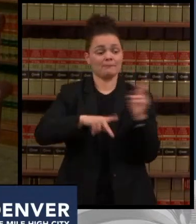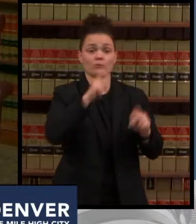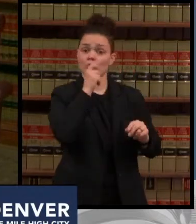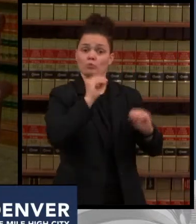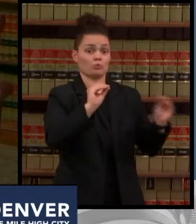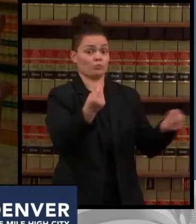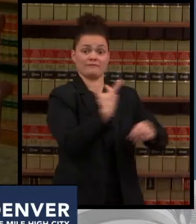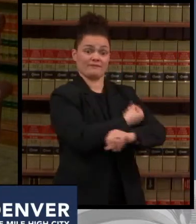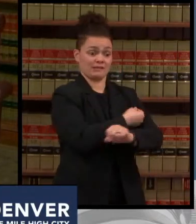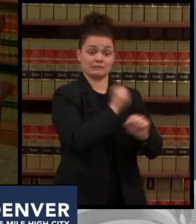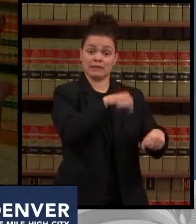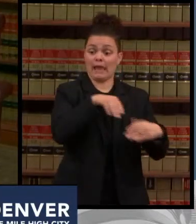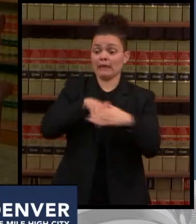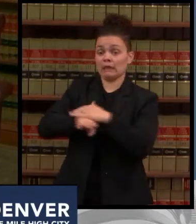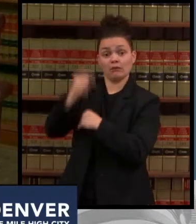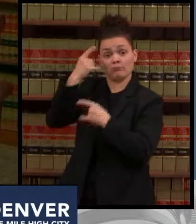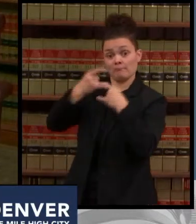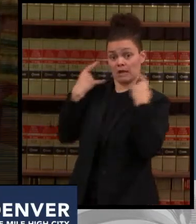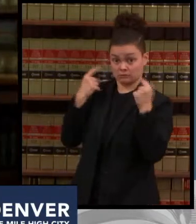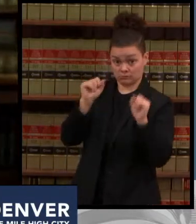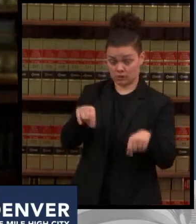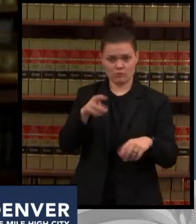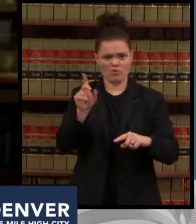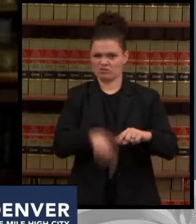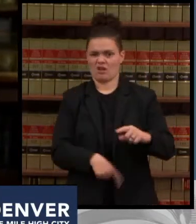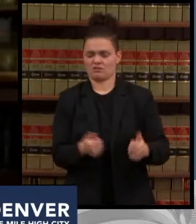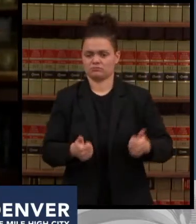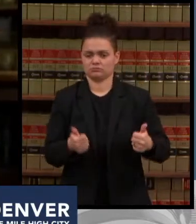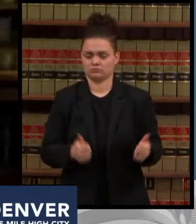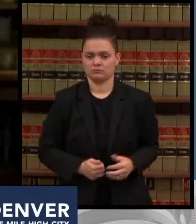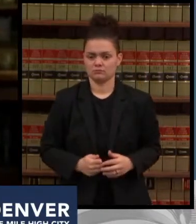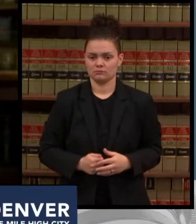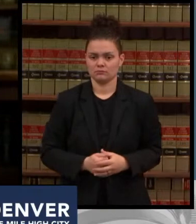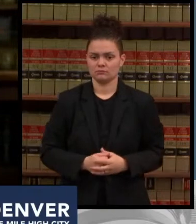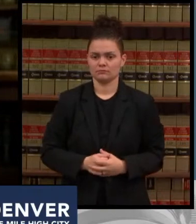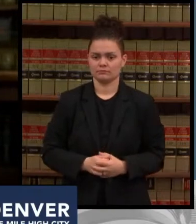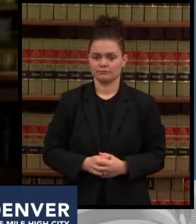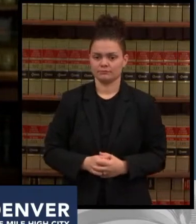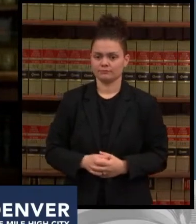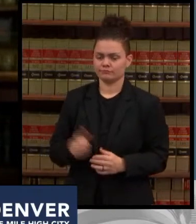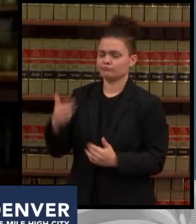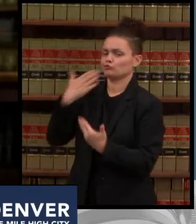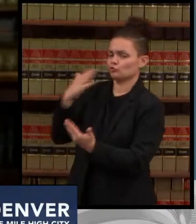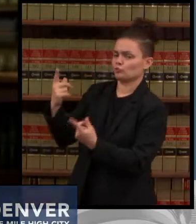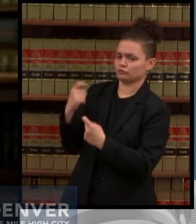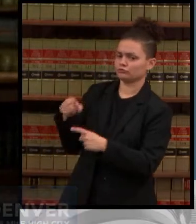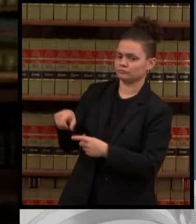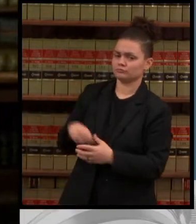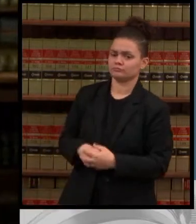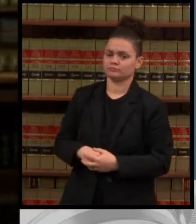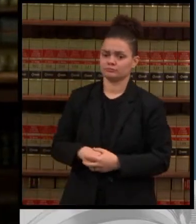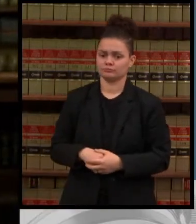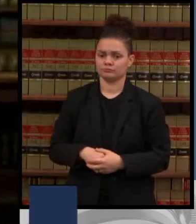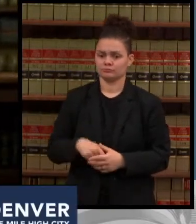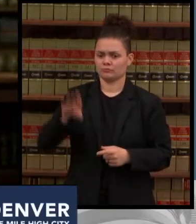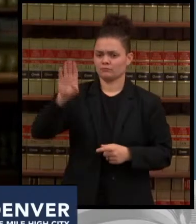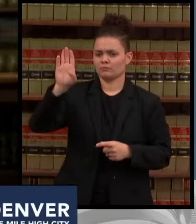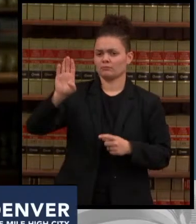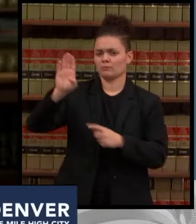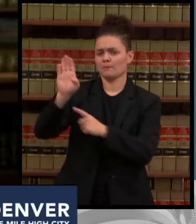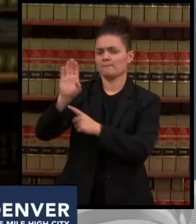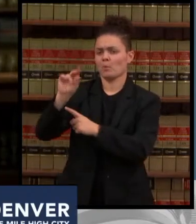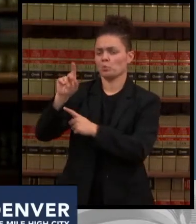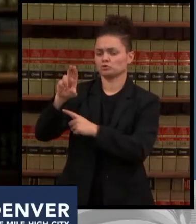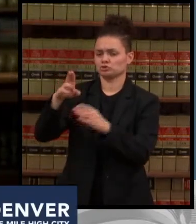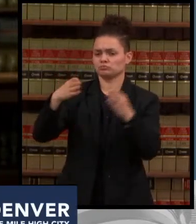Thank you. The way we run our program in Boulder, and I believe it's pretty uniform in the adoption of the voluntary vaccination